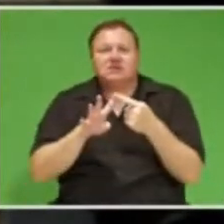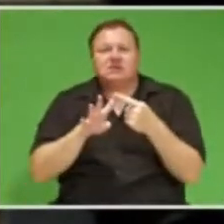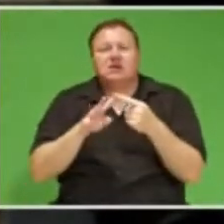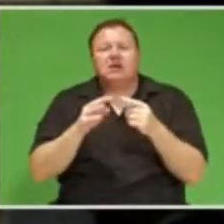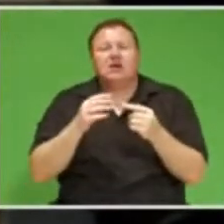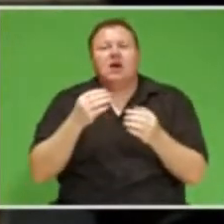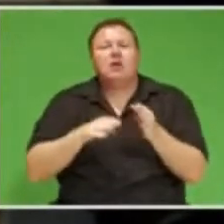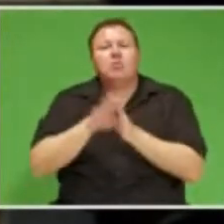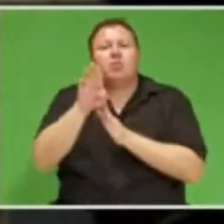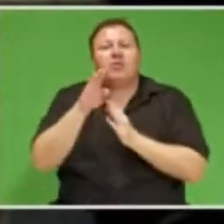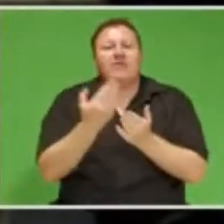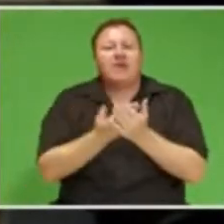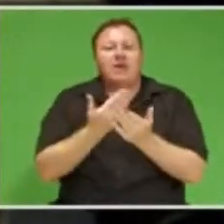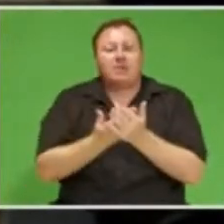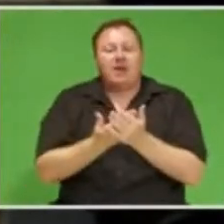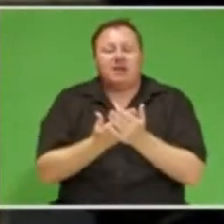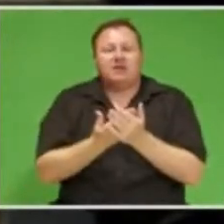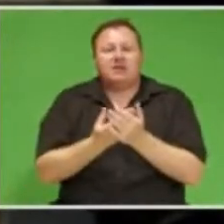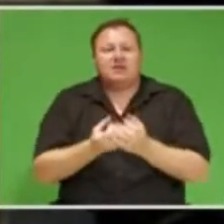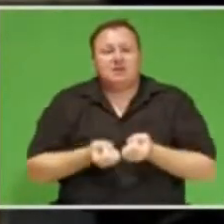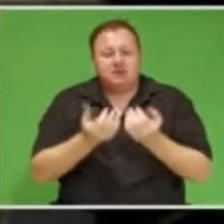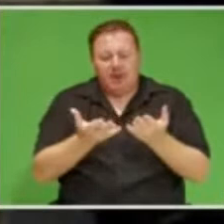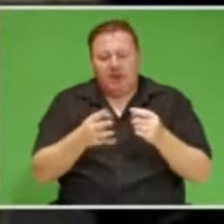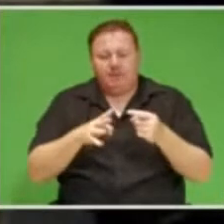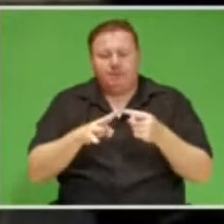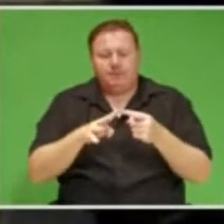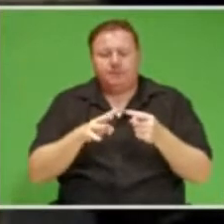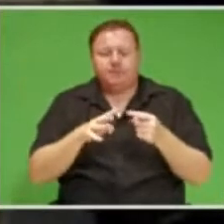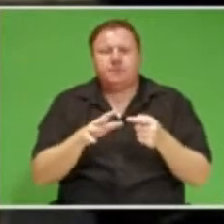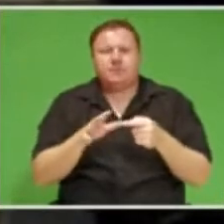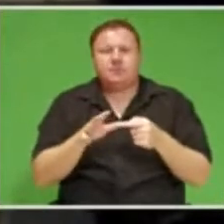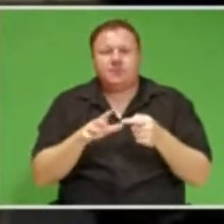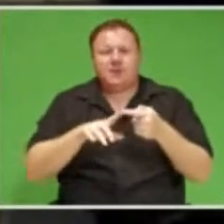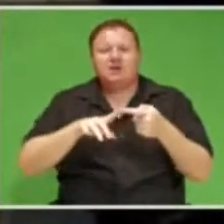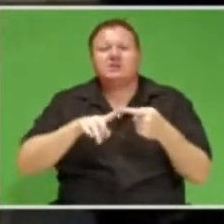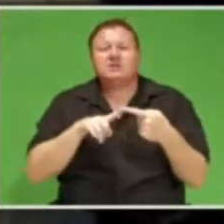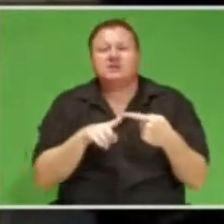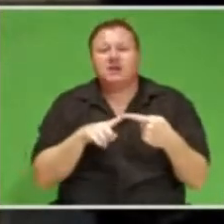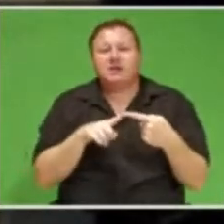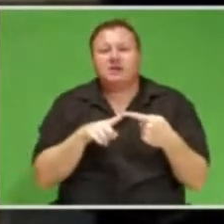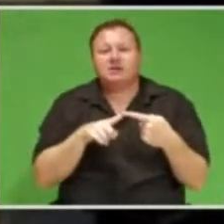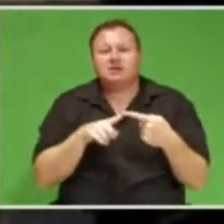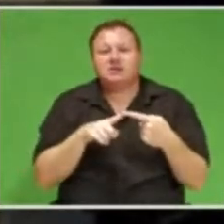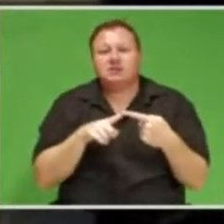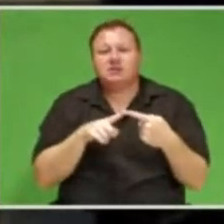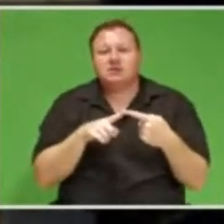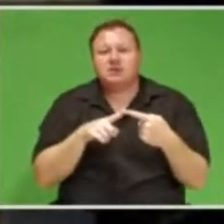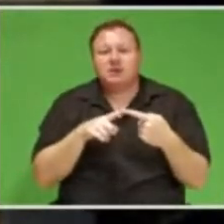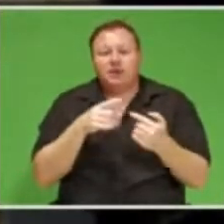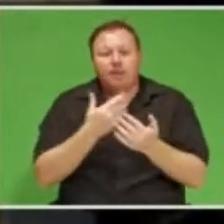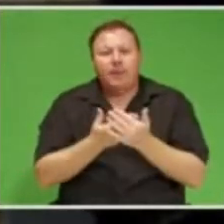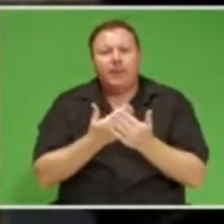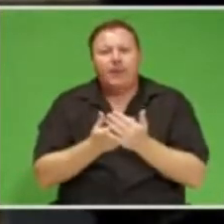supply. Second, to enable and also to accelerate